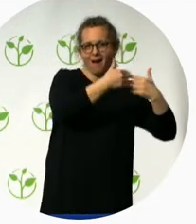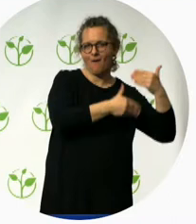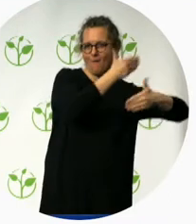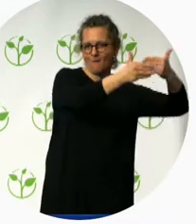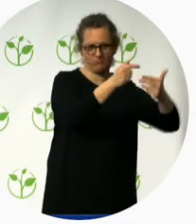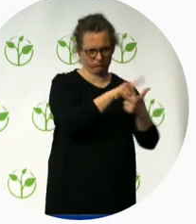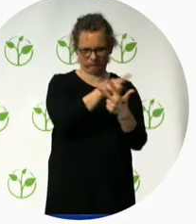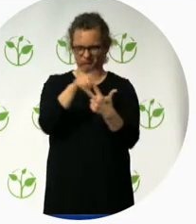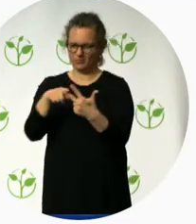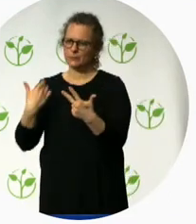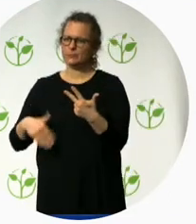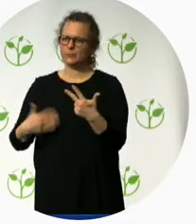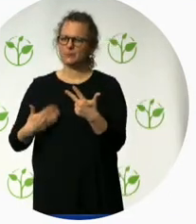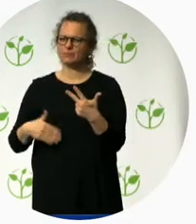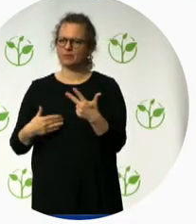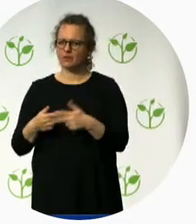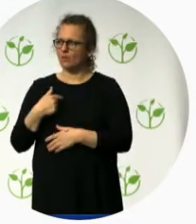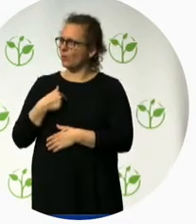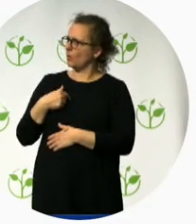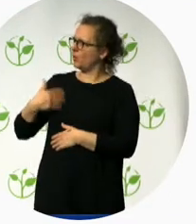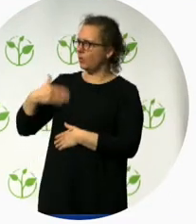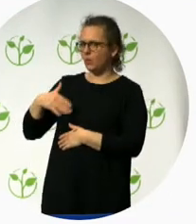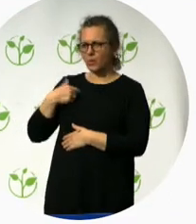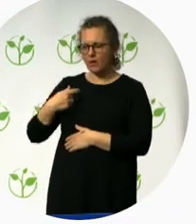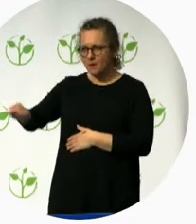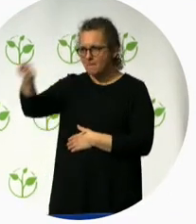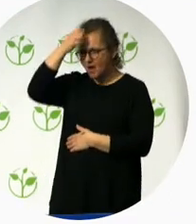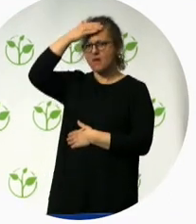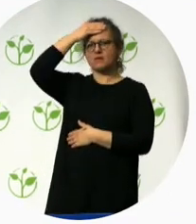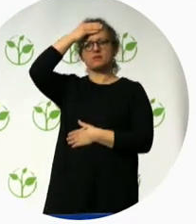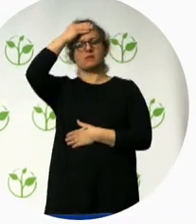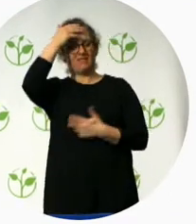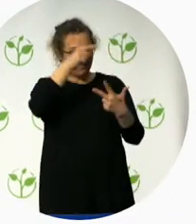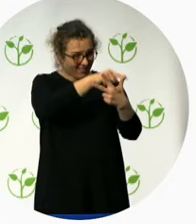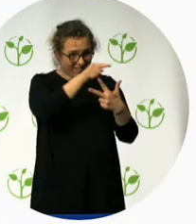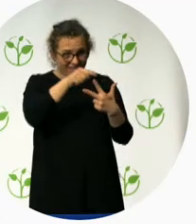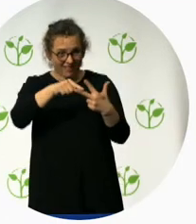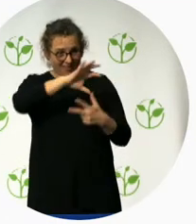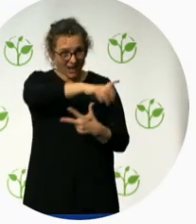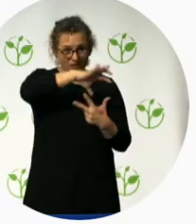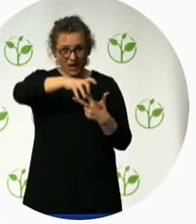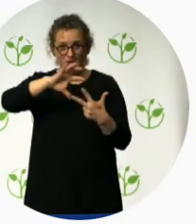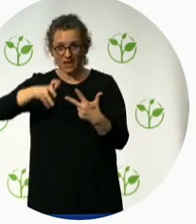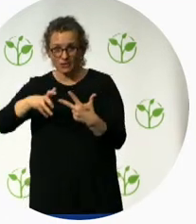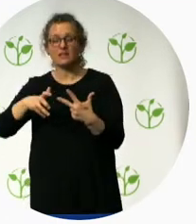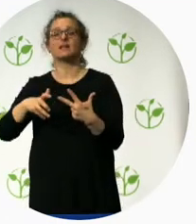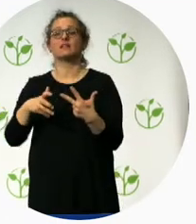What struck me is that all three of the presentations emphasized